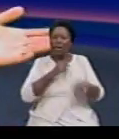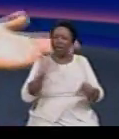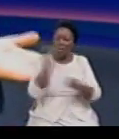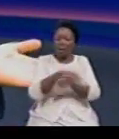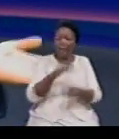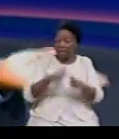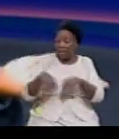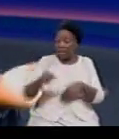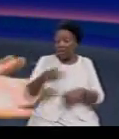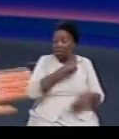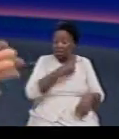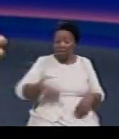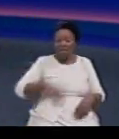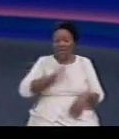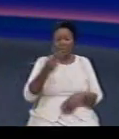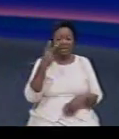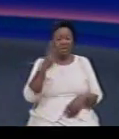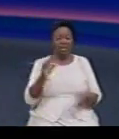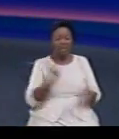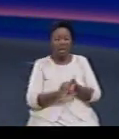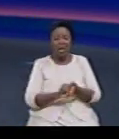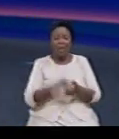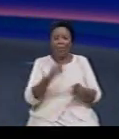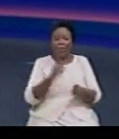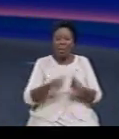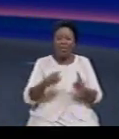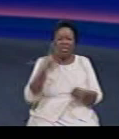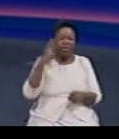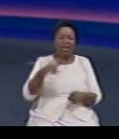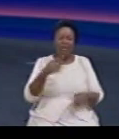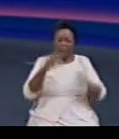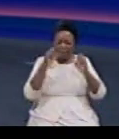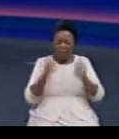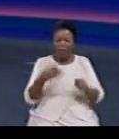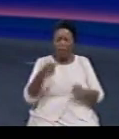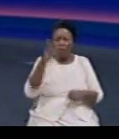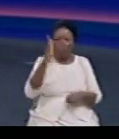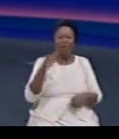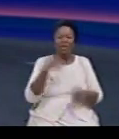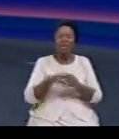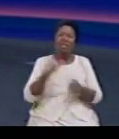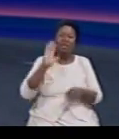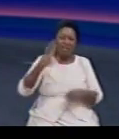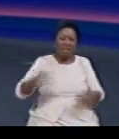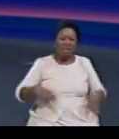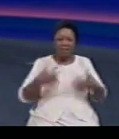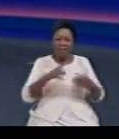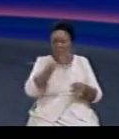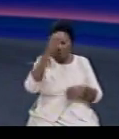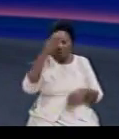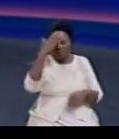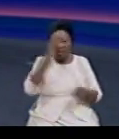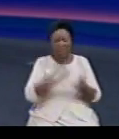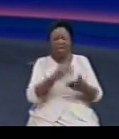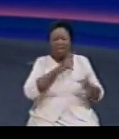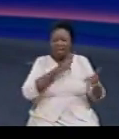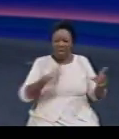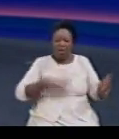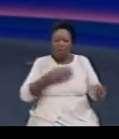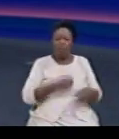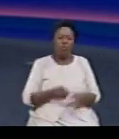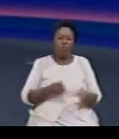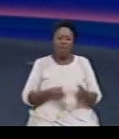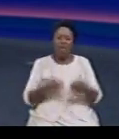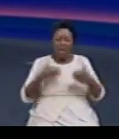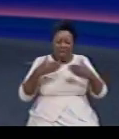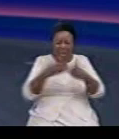this is the target. Goliath is so big, you can't miss him. He knew that the Lord will direct that stone